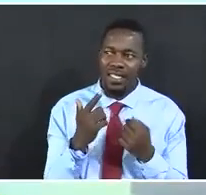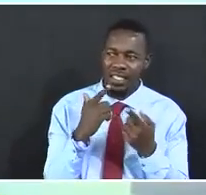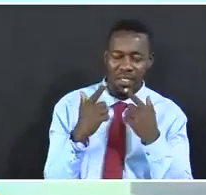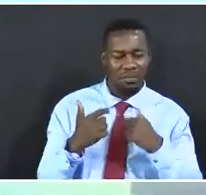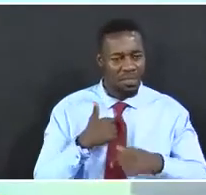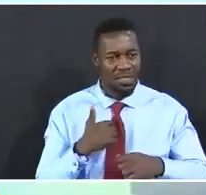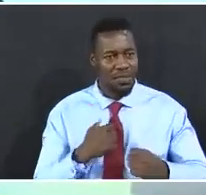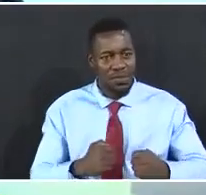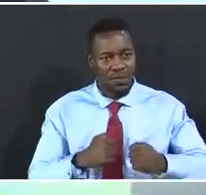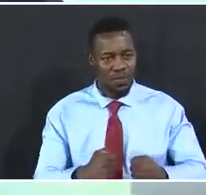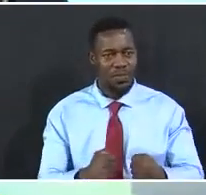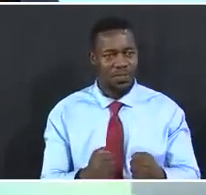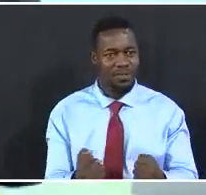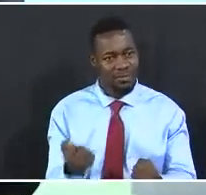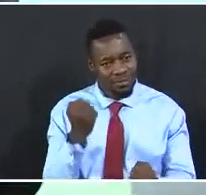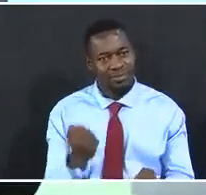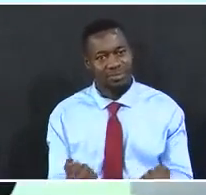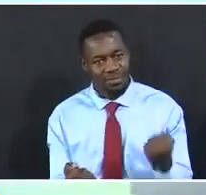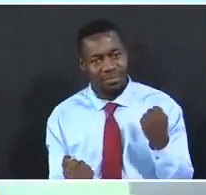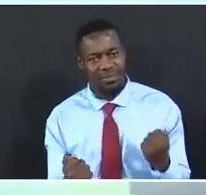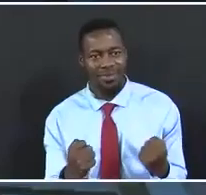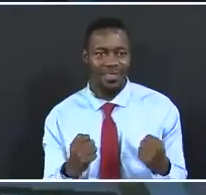muscles and so on.